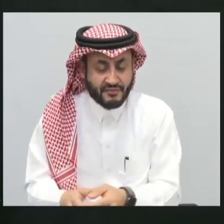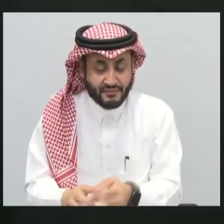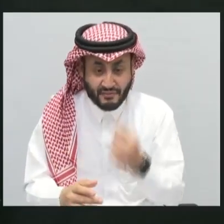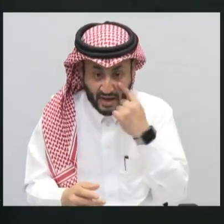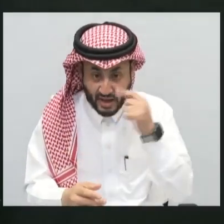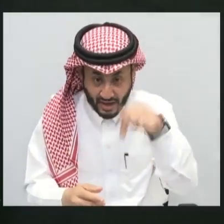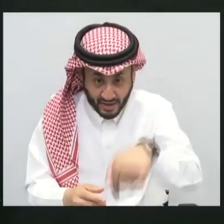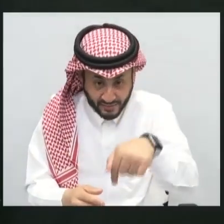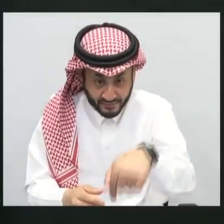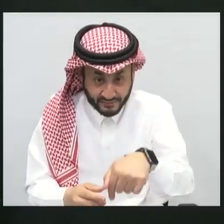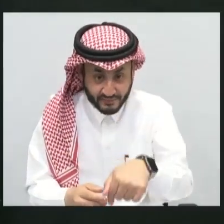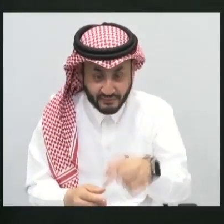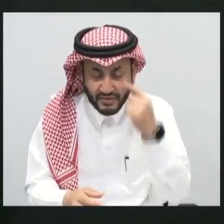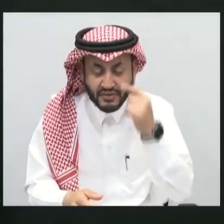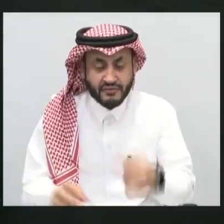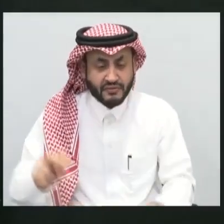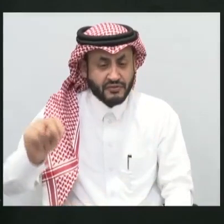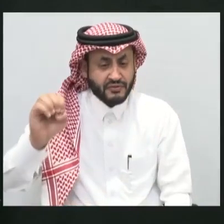I'm talking about